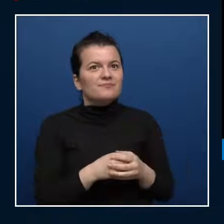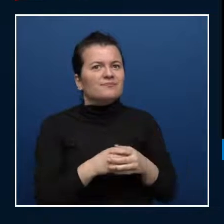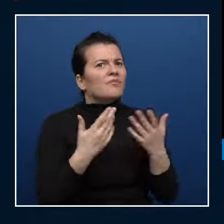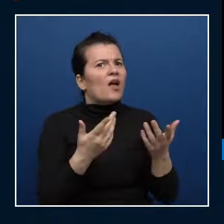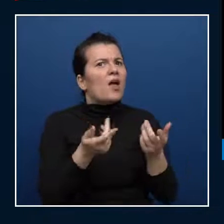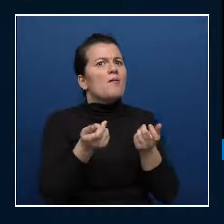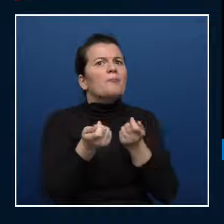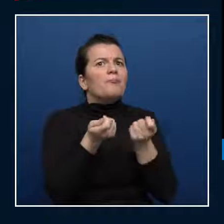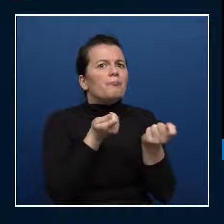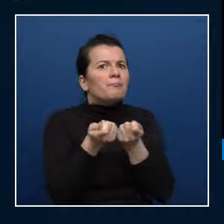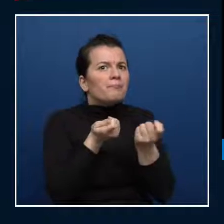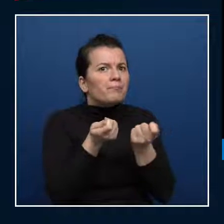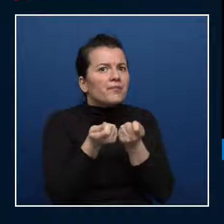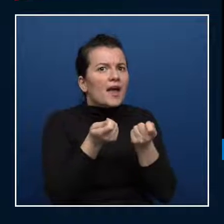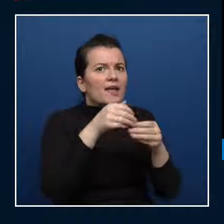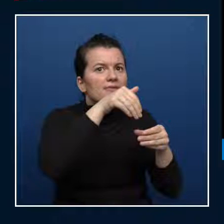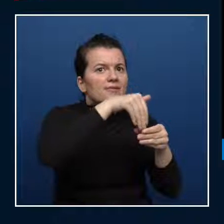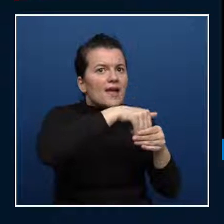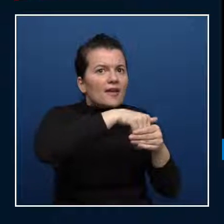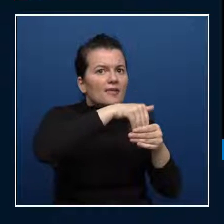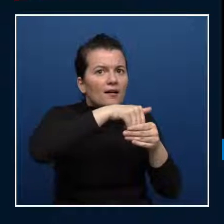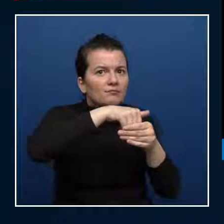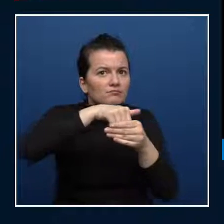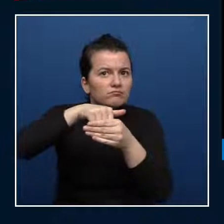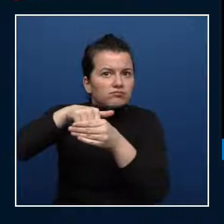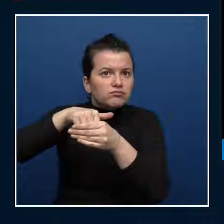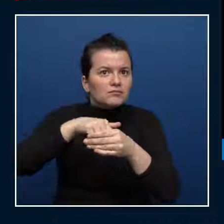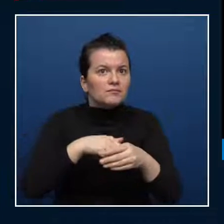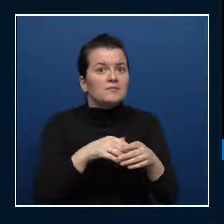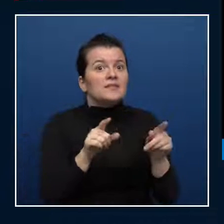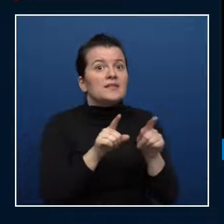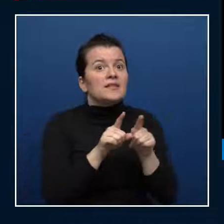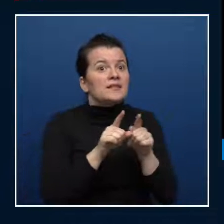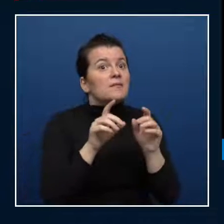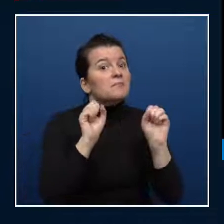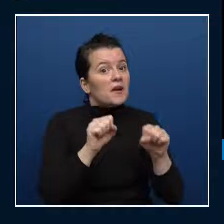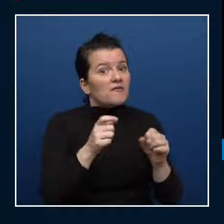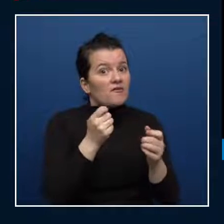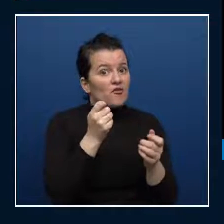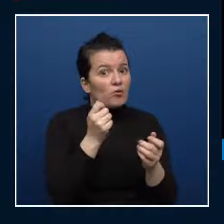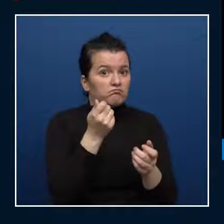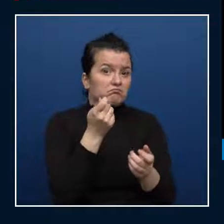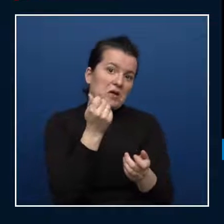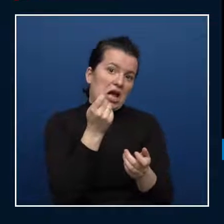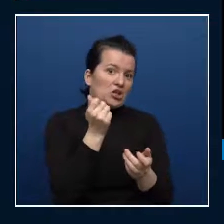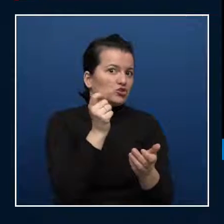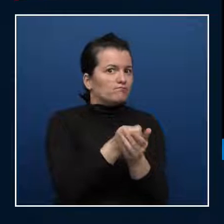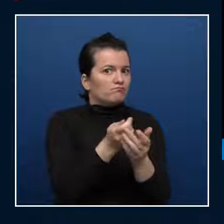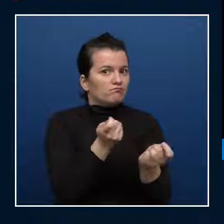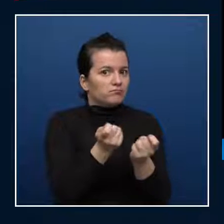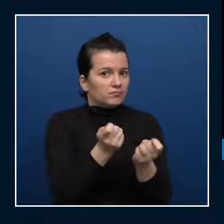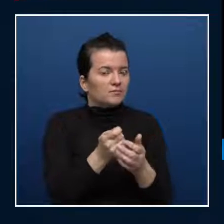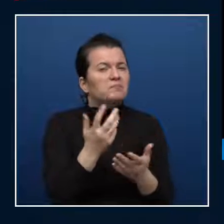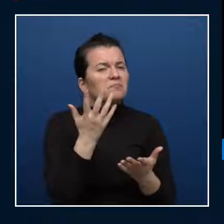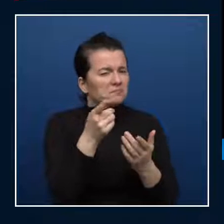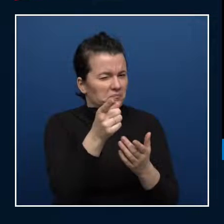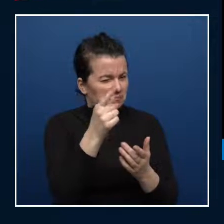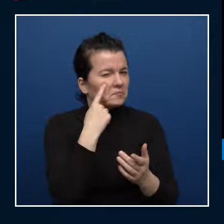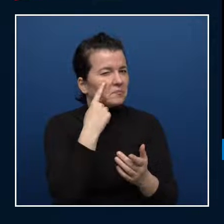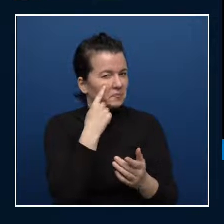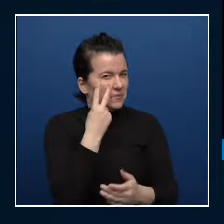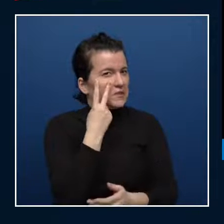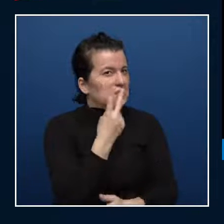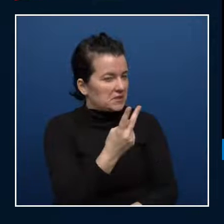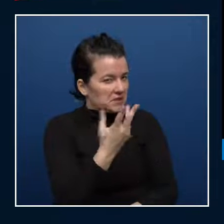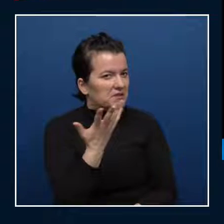on the Azure Cache for Redis service that we have. And this is something that you might want to have a look at within your environment if